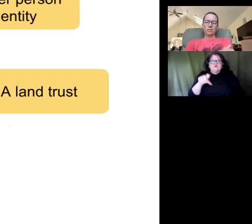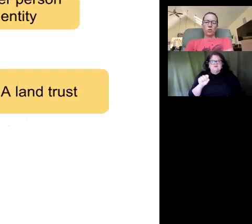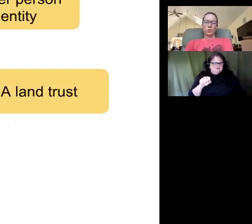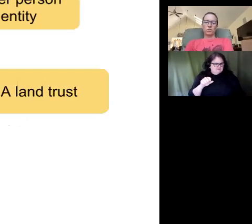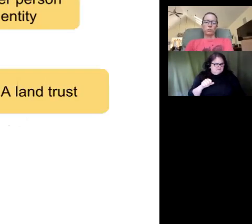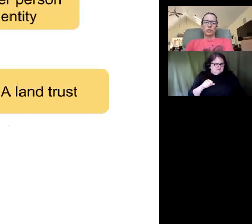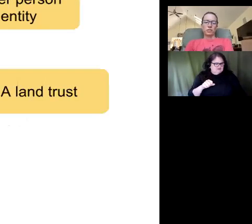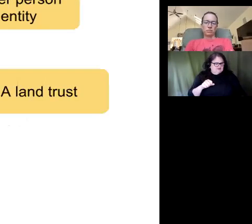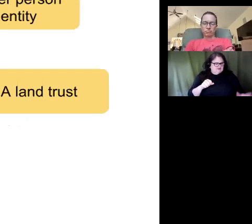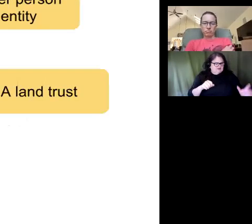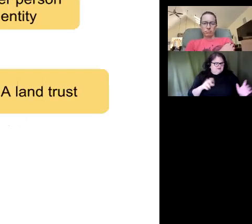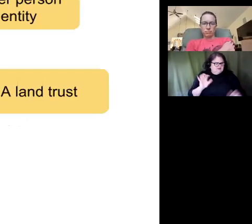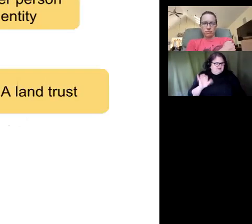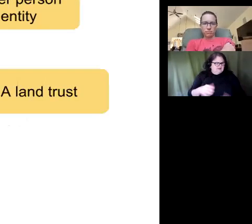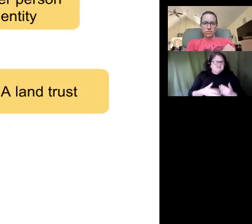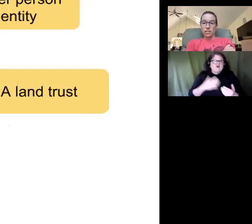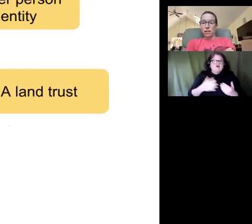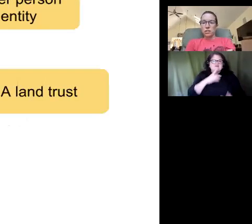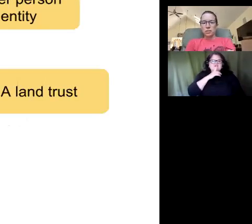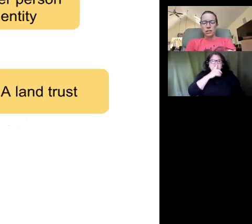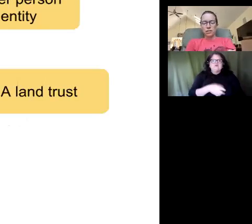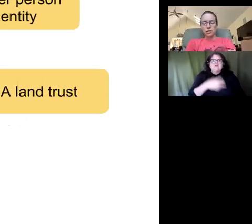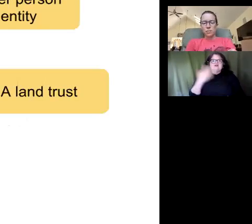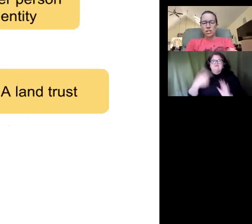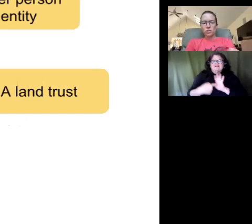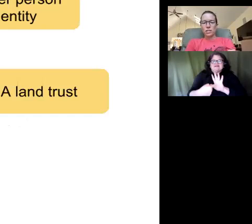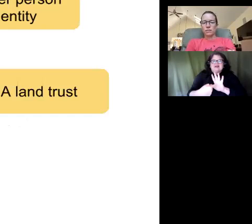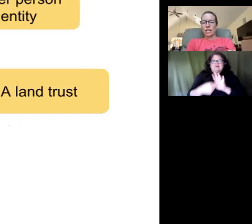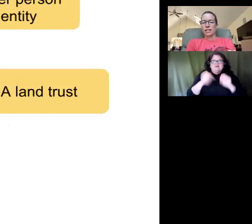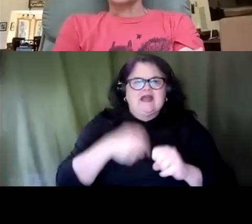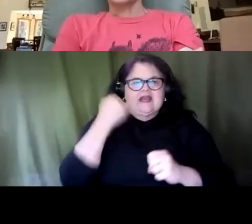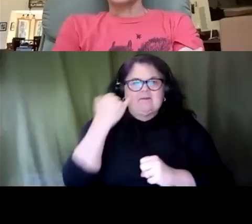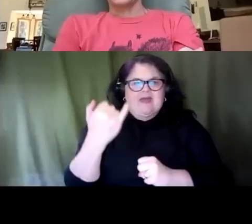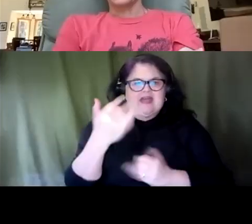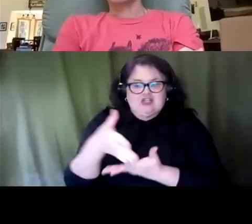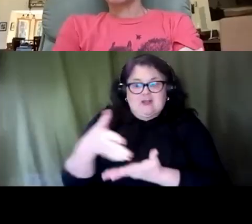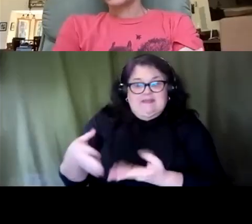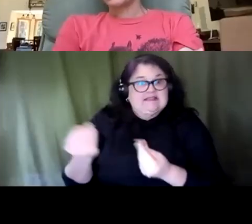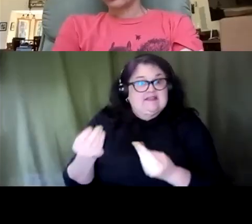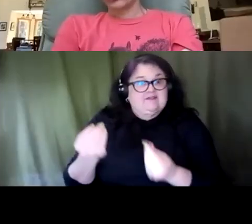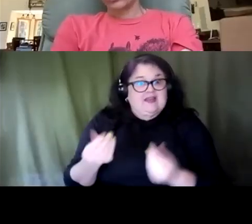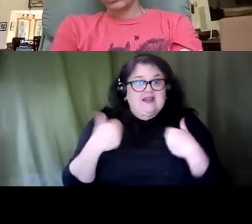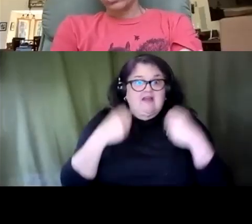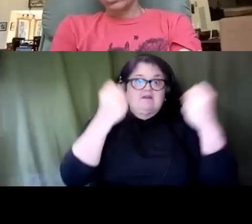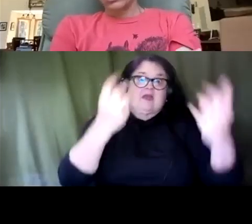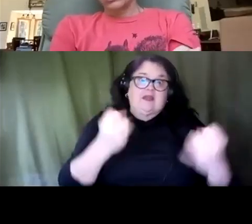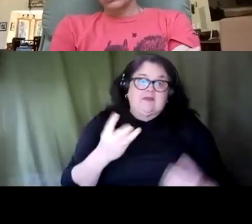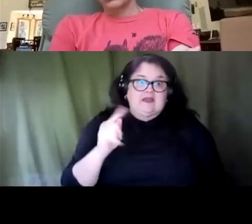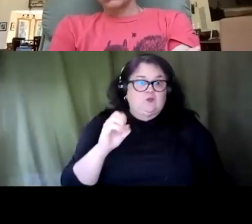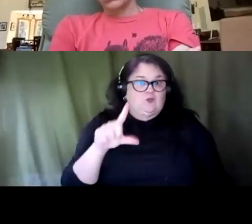And this is almost a real scenario here. You can imagine a piece of land that has many